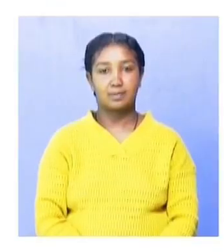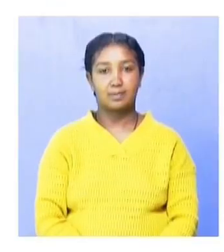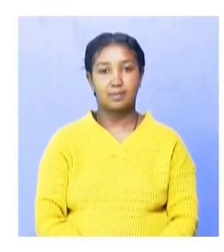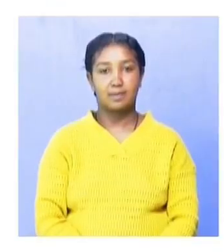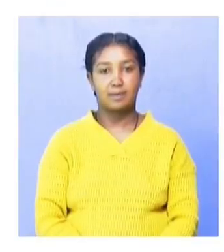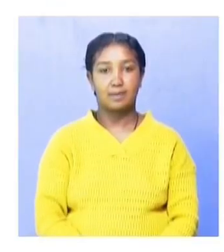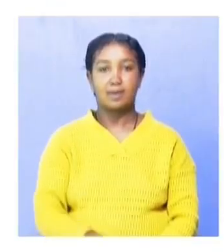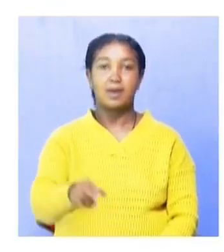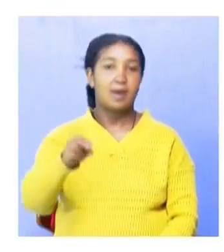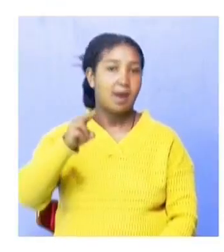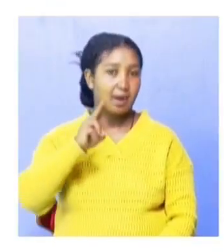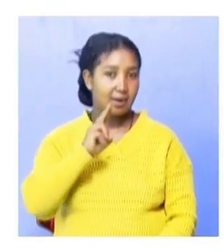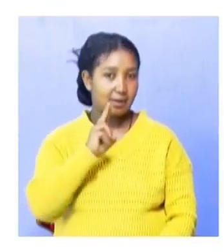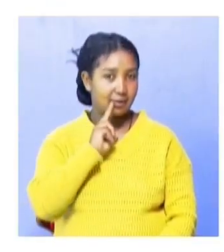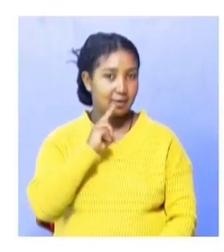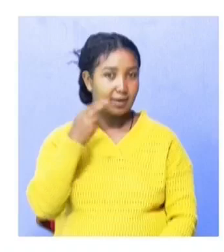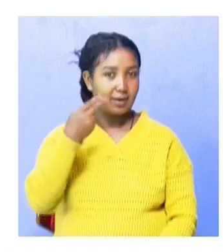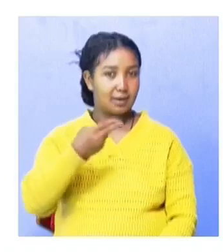Helen